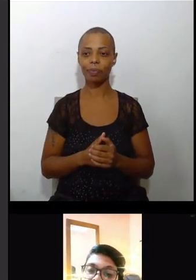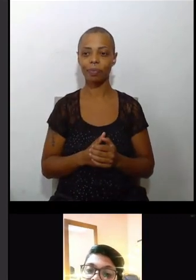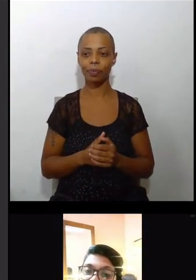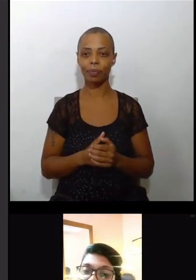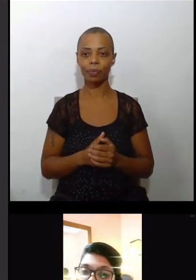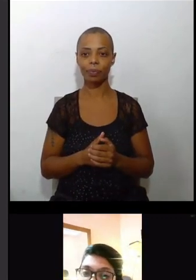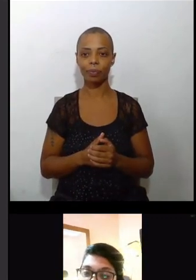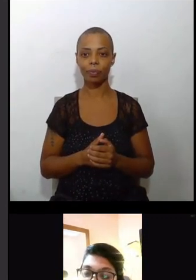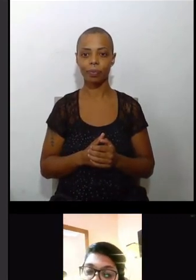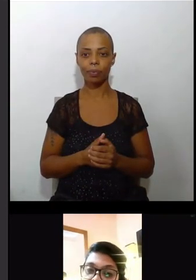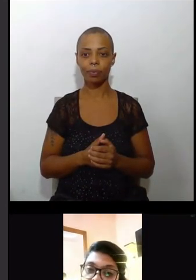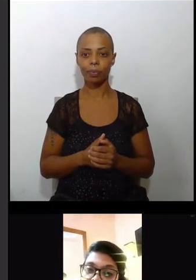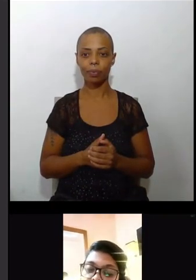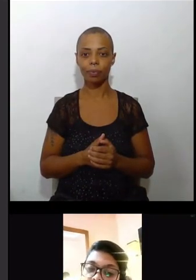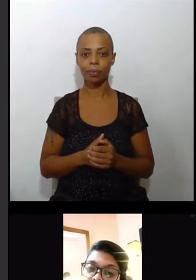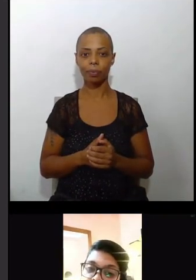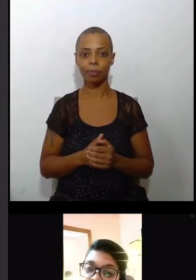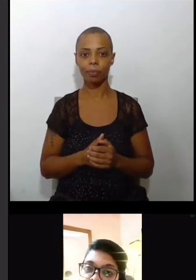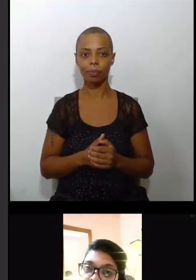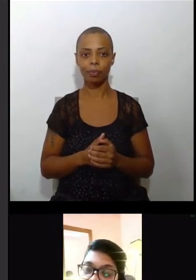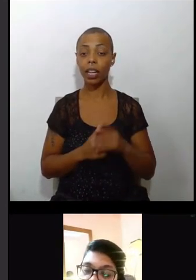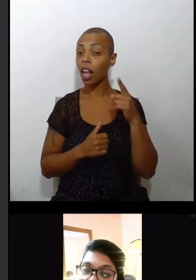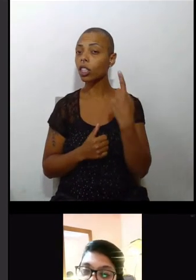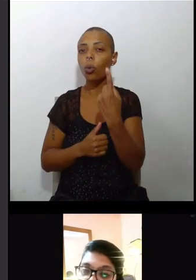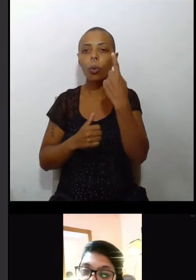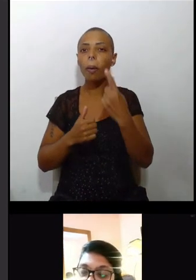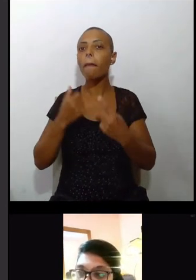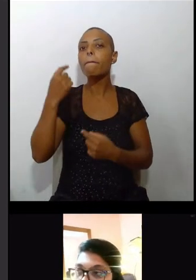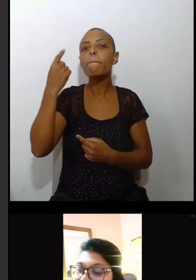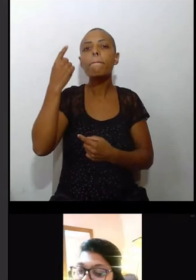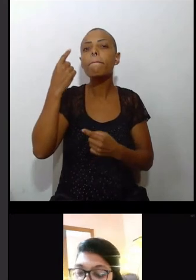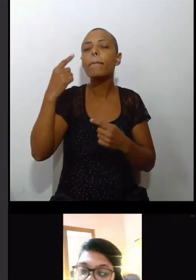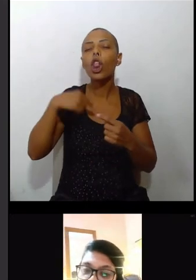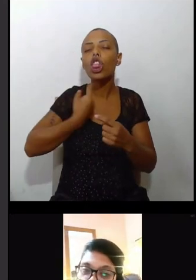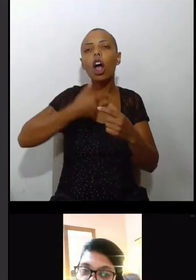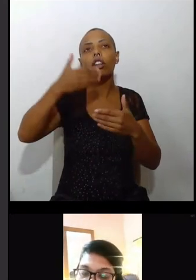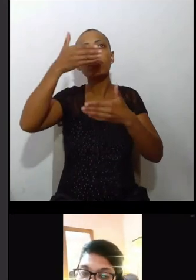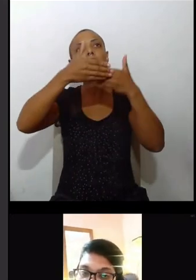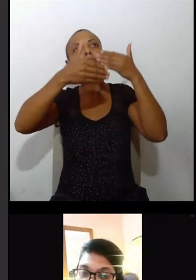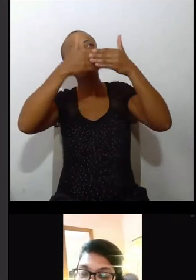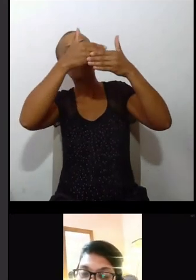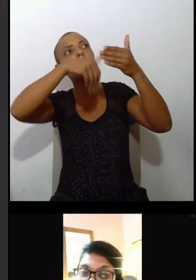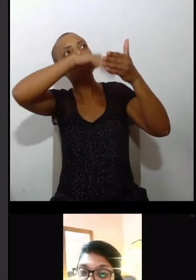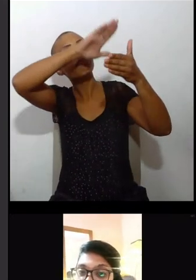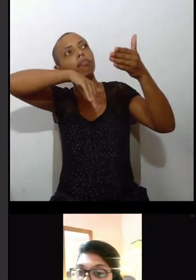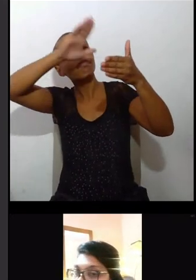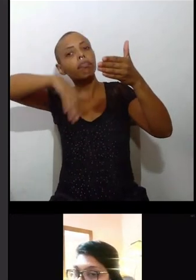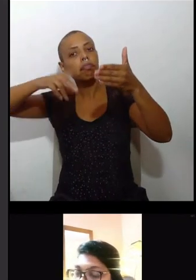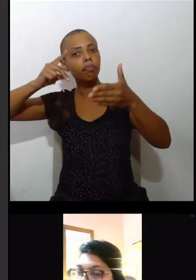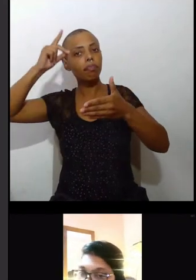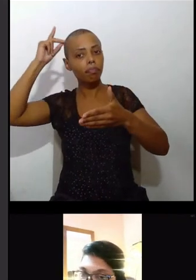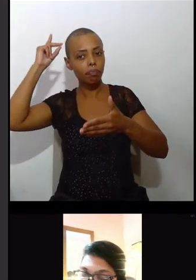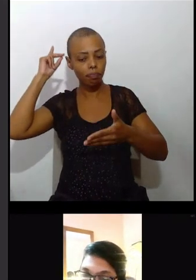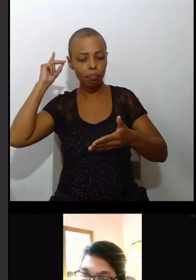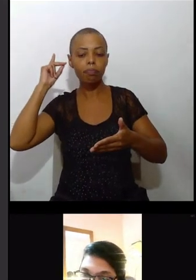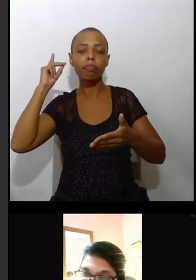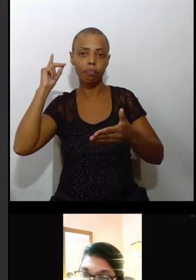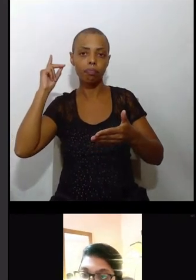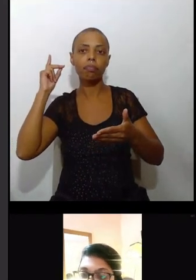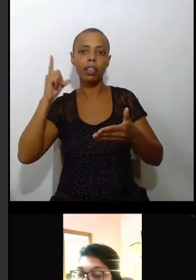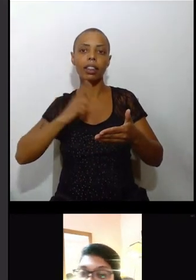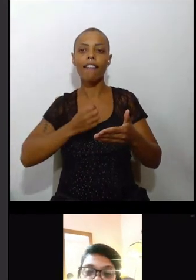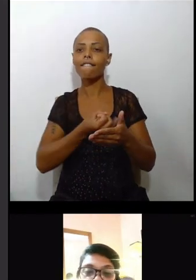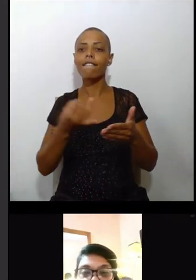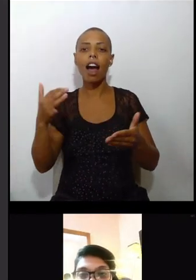one this was one of our first walls that was created uh along with seven other transgender women who have never painted walls